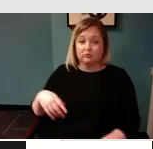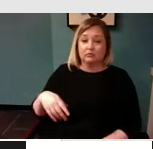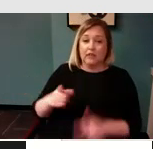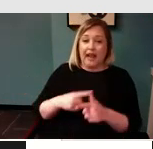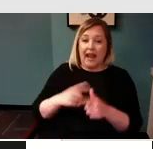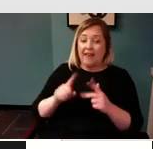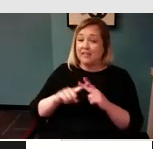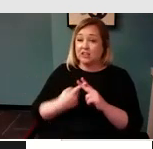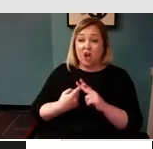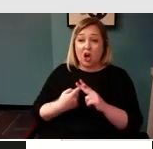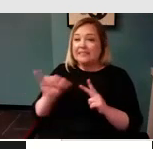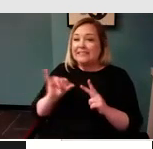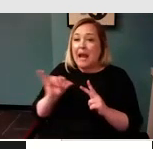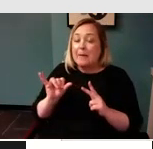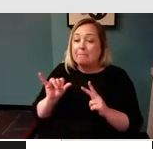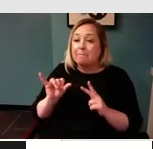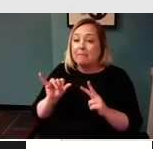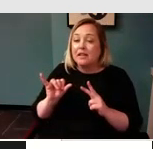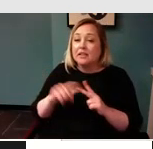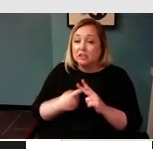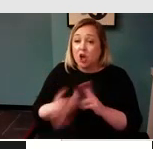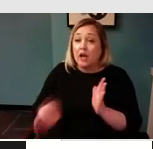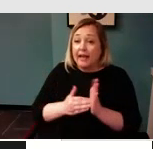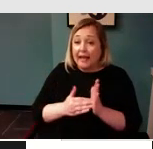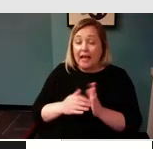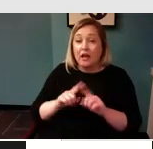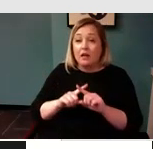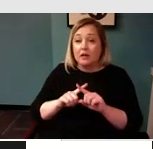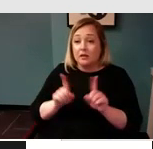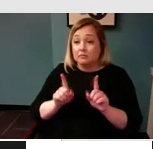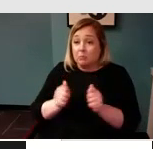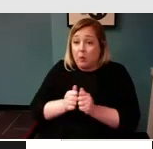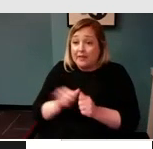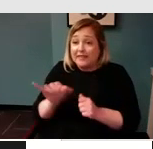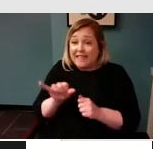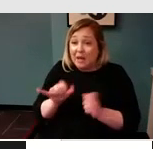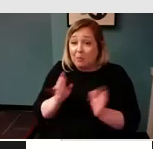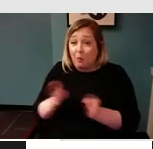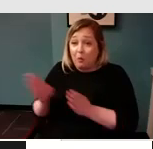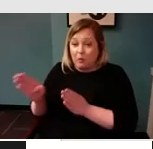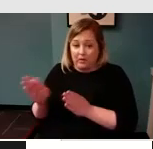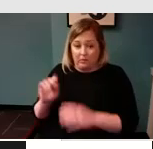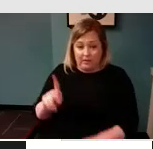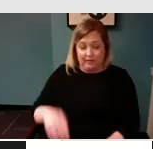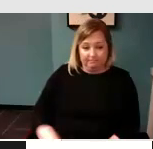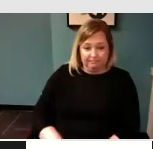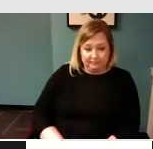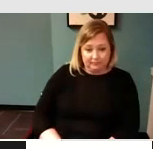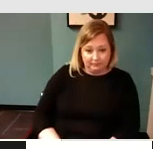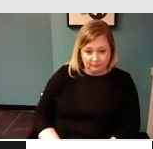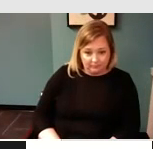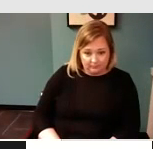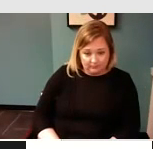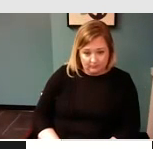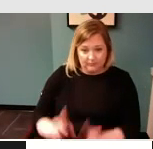Remember that this is, before I begin explaining that, I have a question. Once I